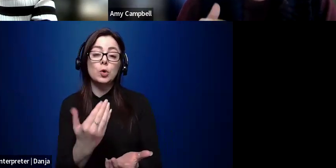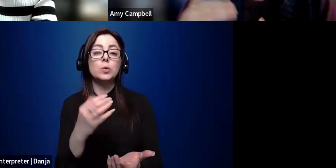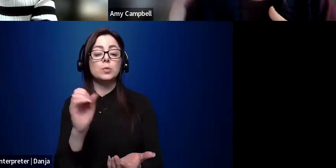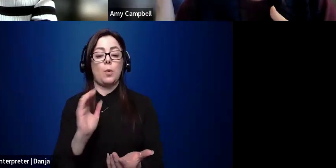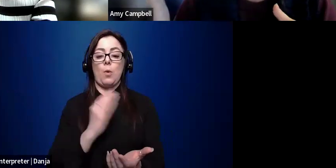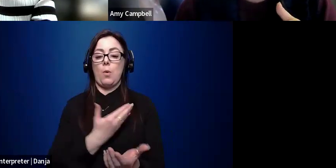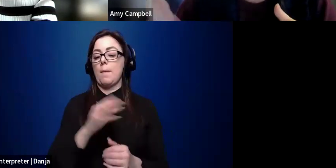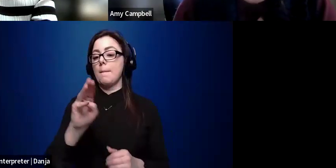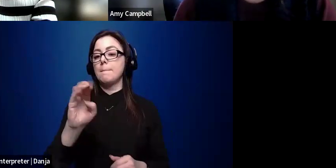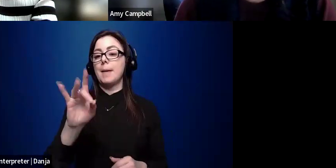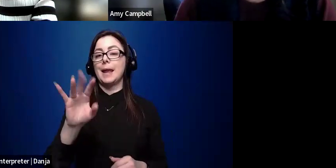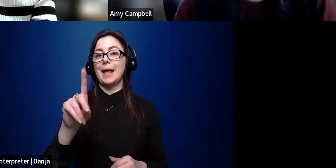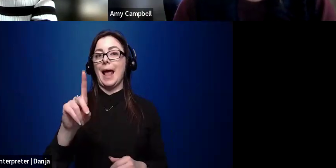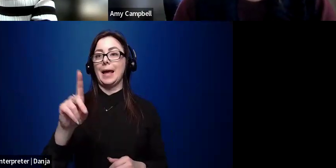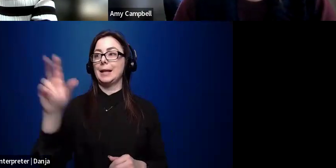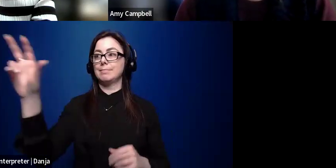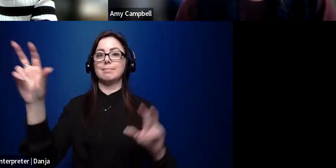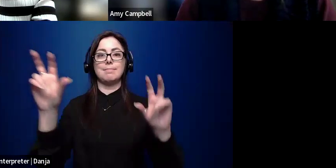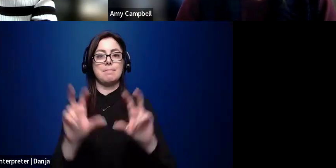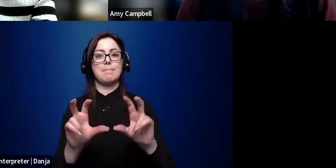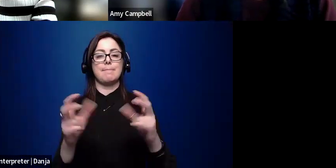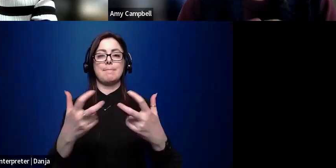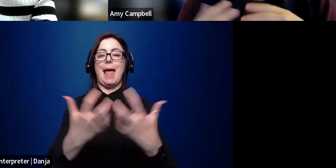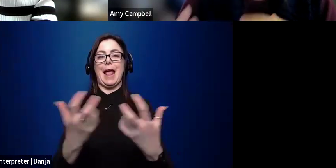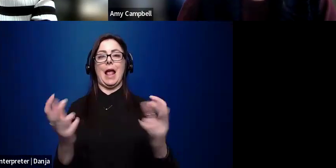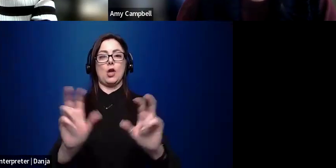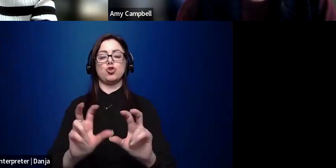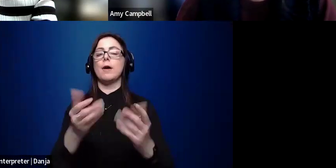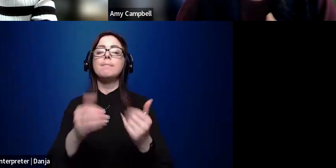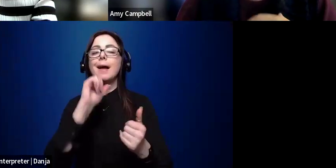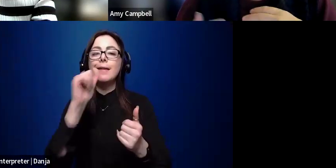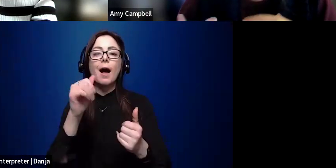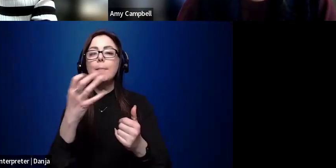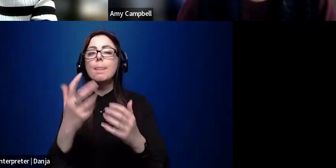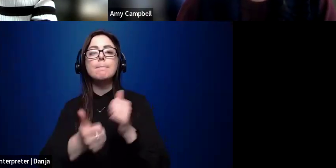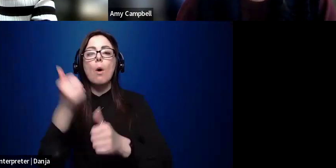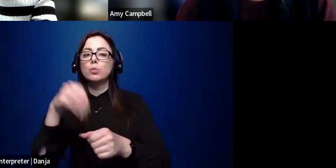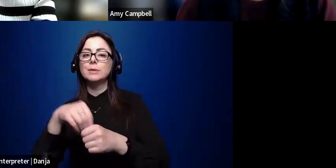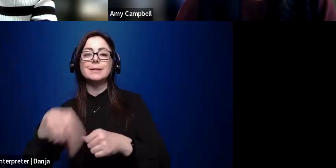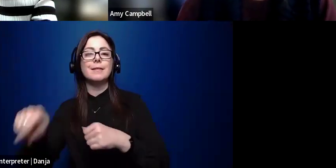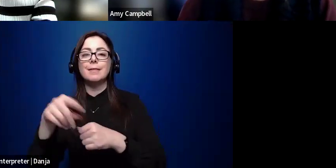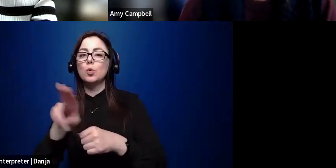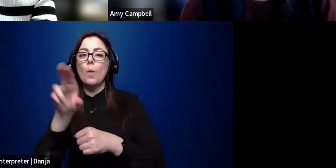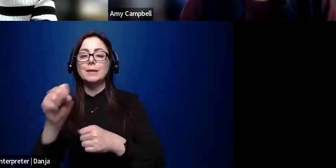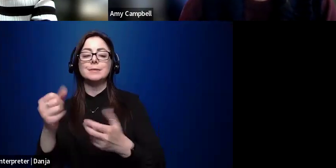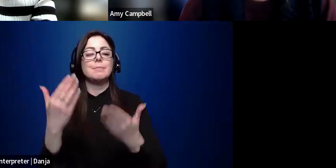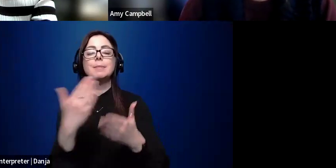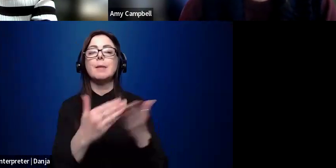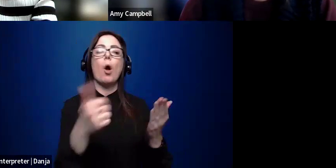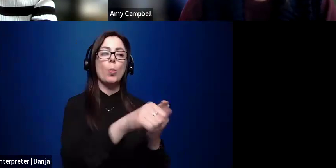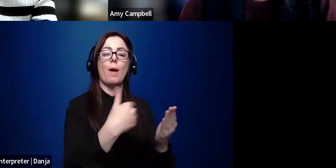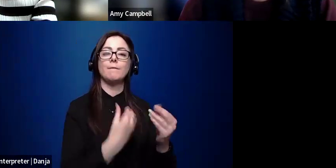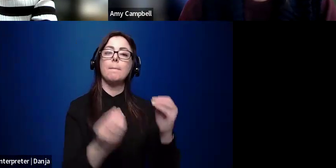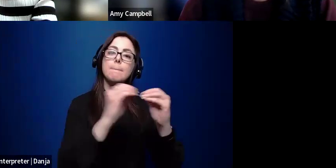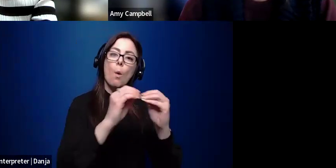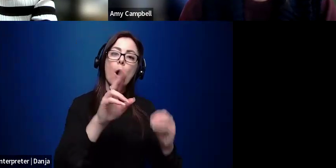be, the highest in the nation because others may have more poverty or higher unemployment costs.